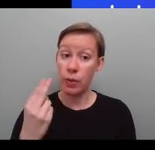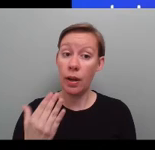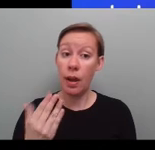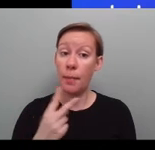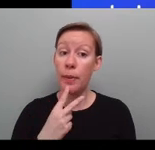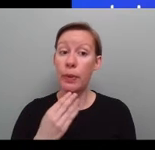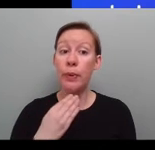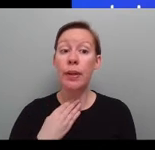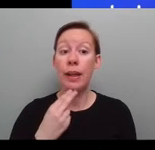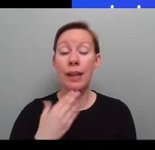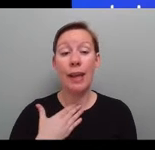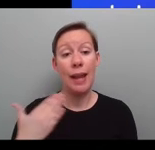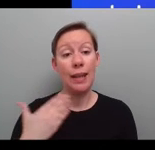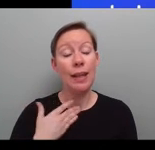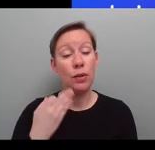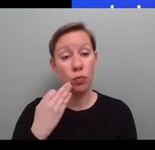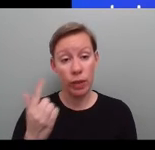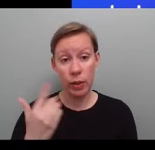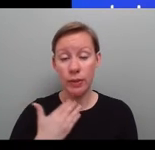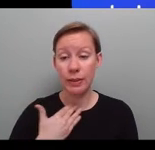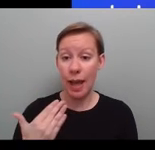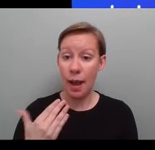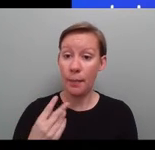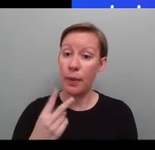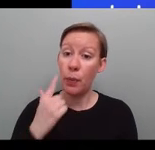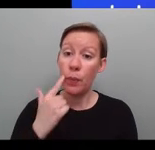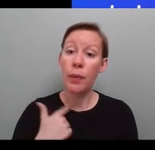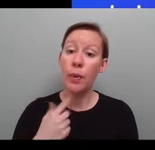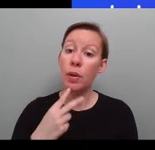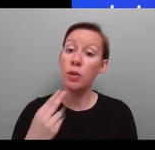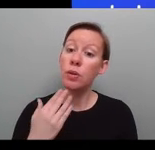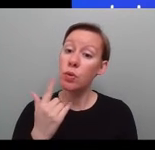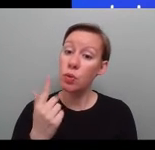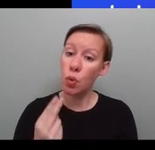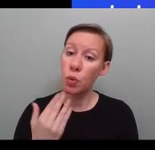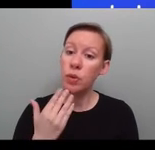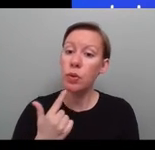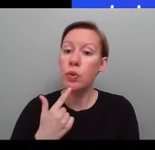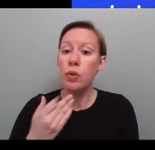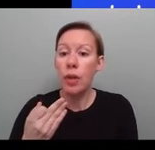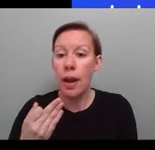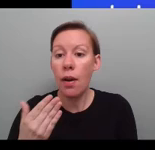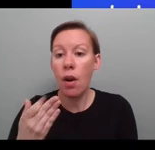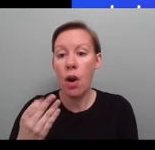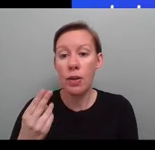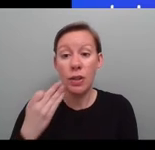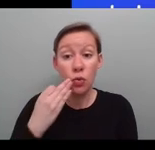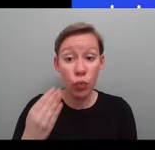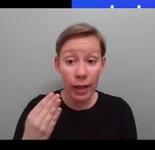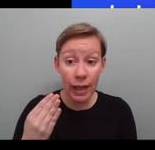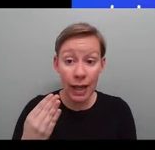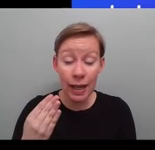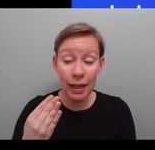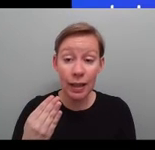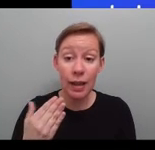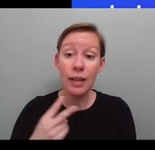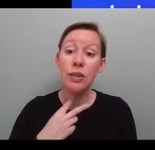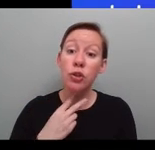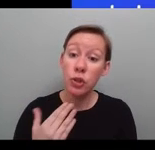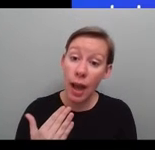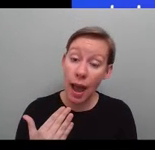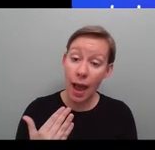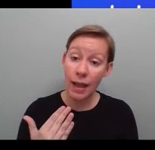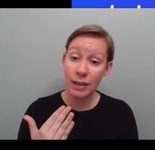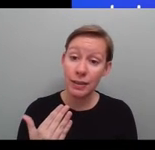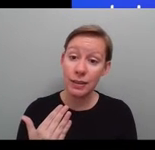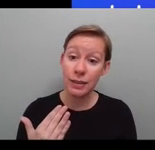to communicate in real time. We'll be able to use tools that are going to let us as teachers share our screen with you. We can show